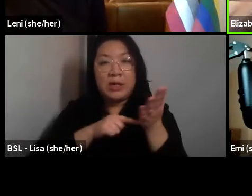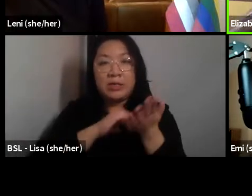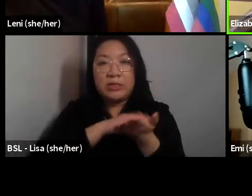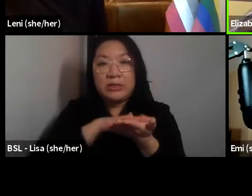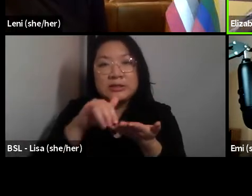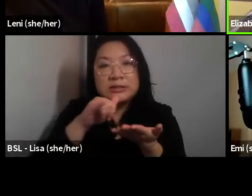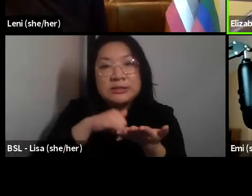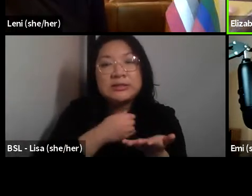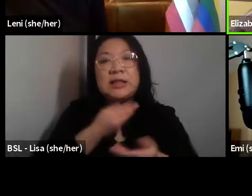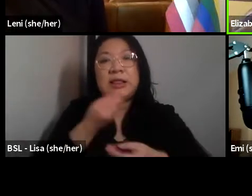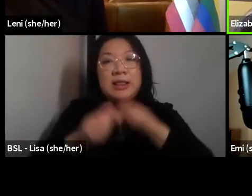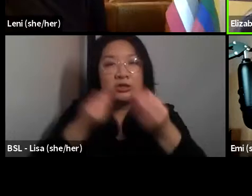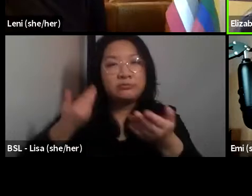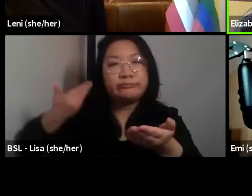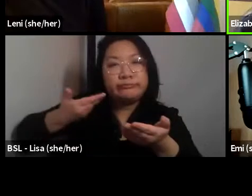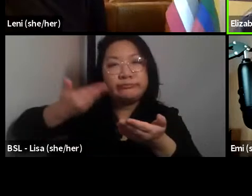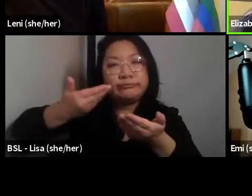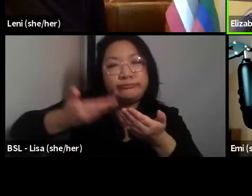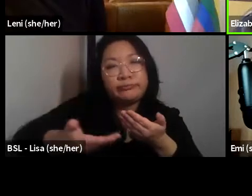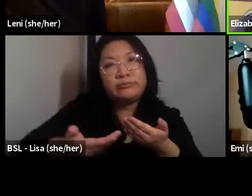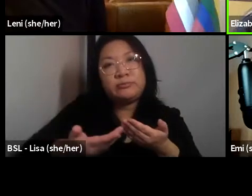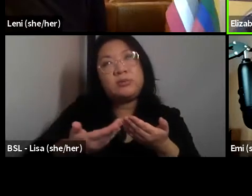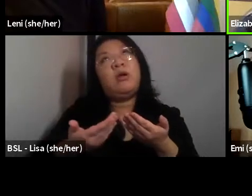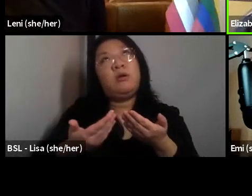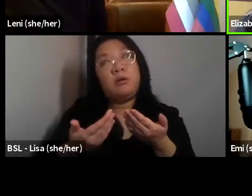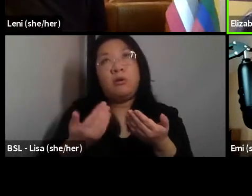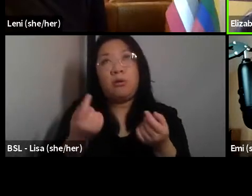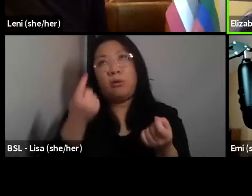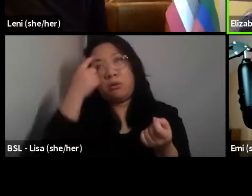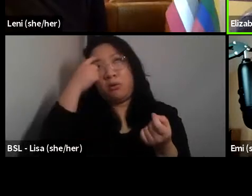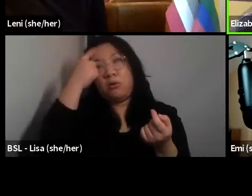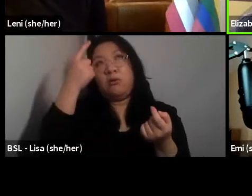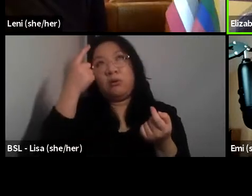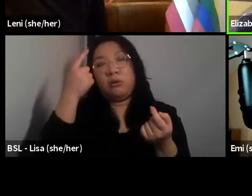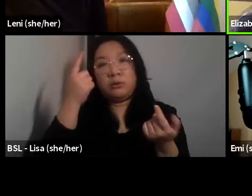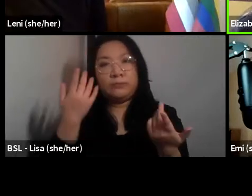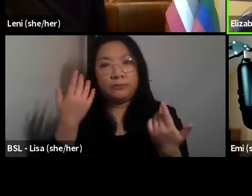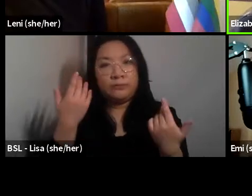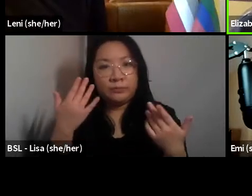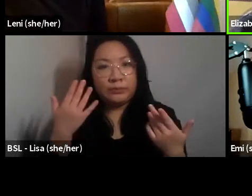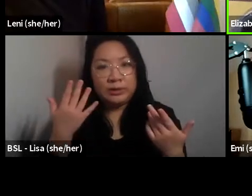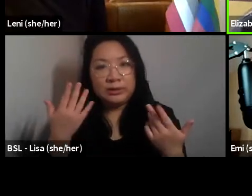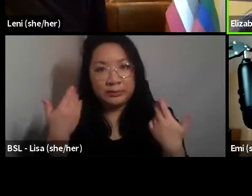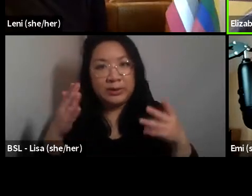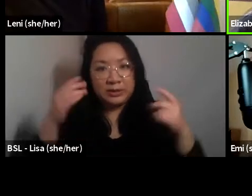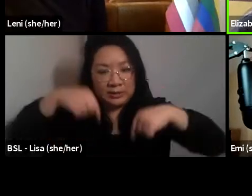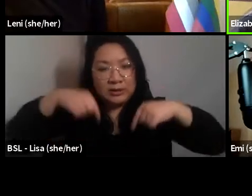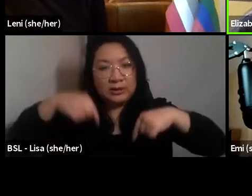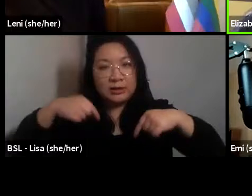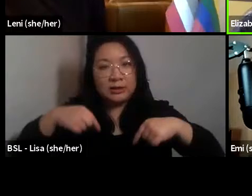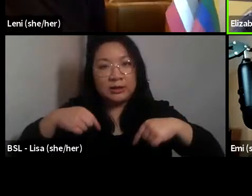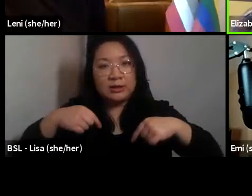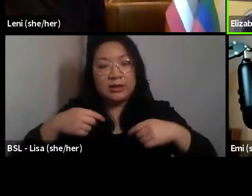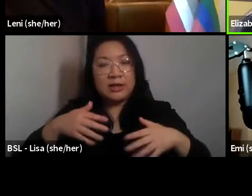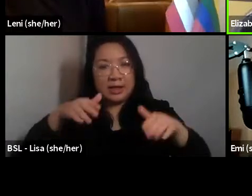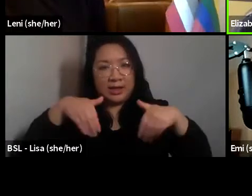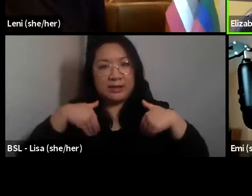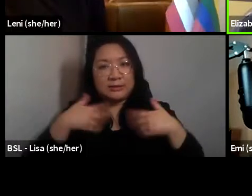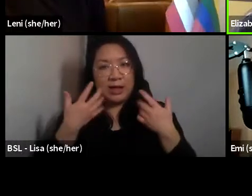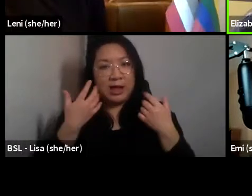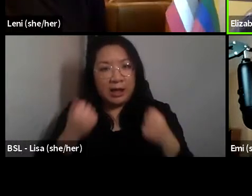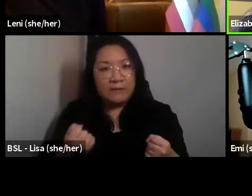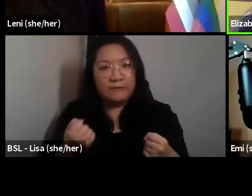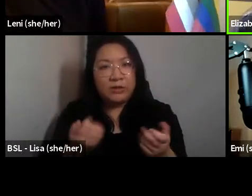of things that speak to me about that, and that sort of say, yes, you've always been here, this has always existed. It comes